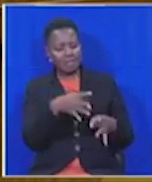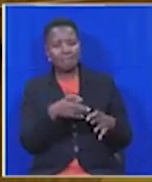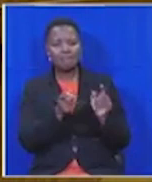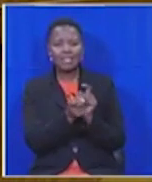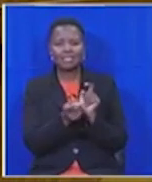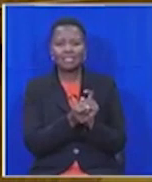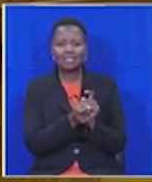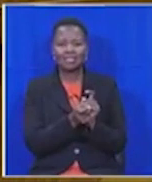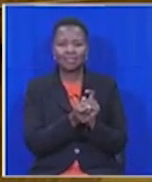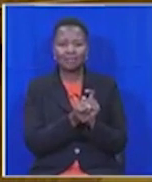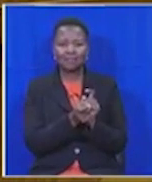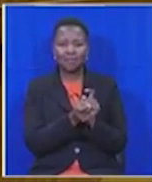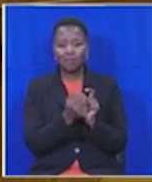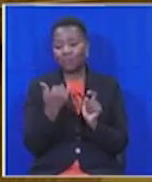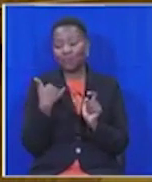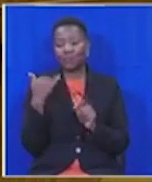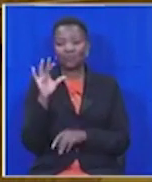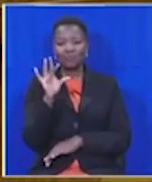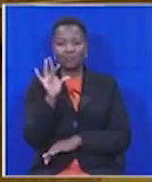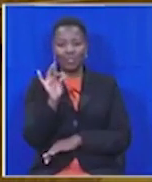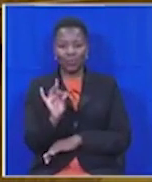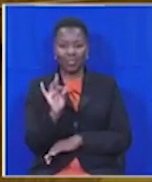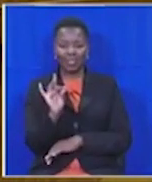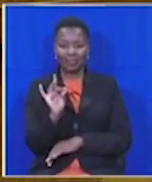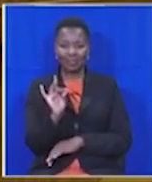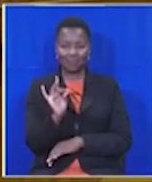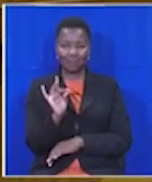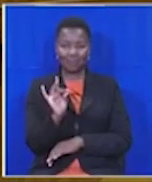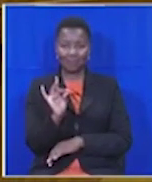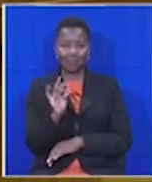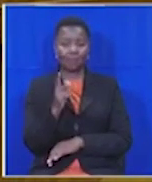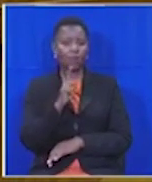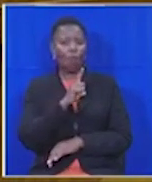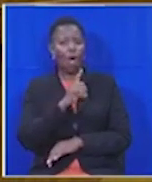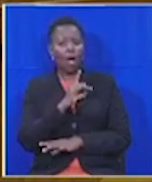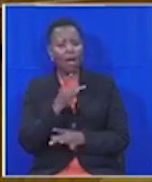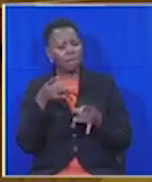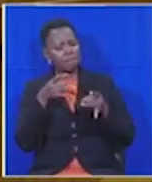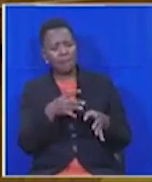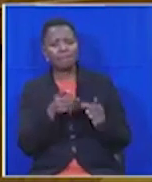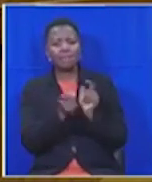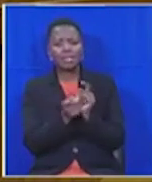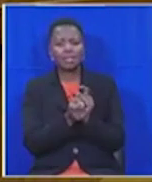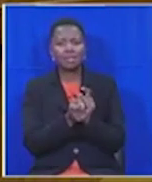Committee on Tuesday this week, precisely because they would not